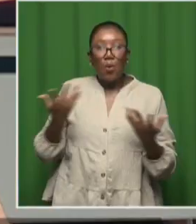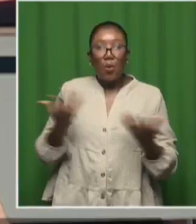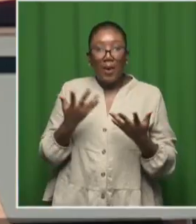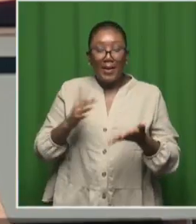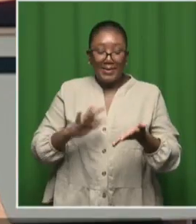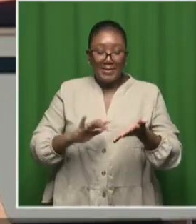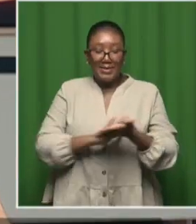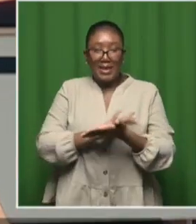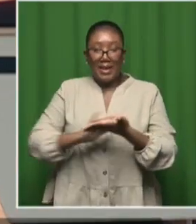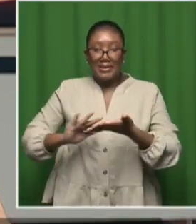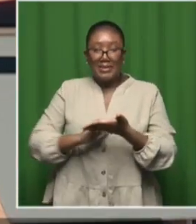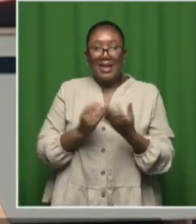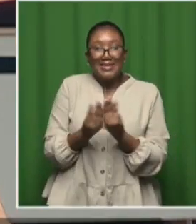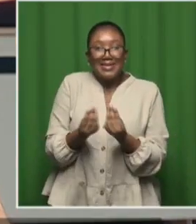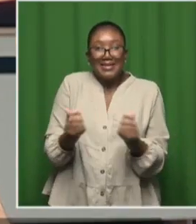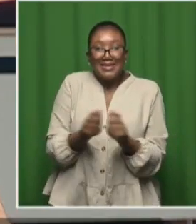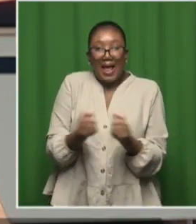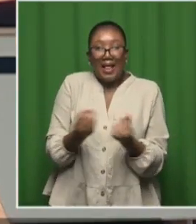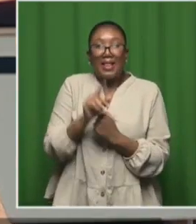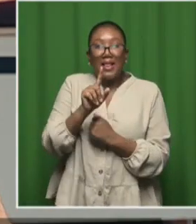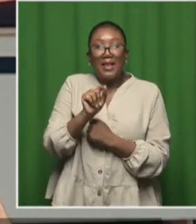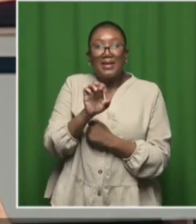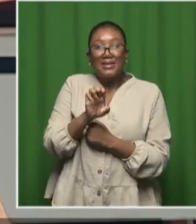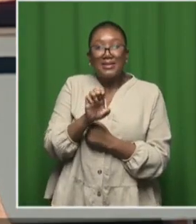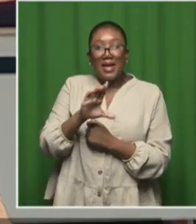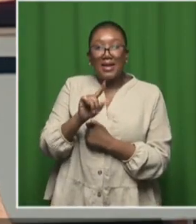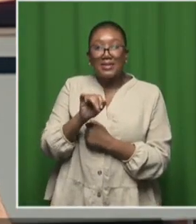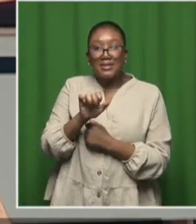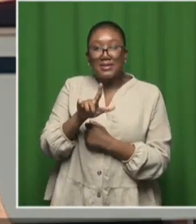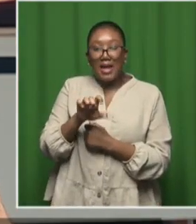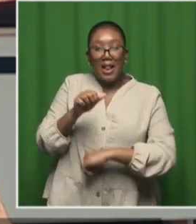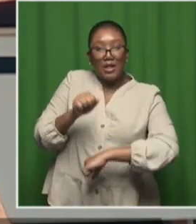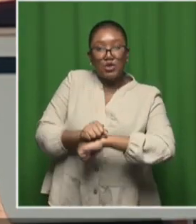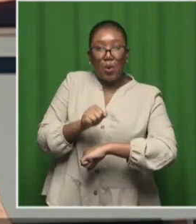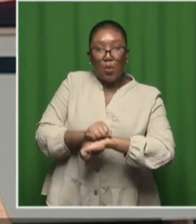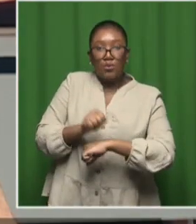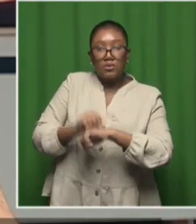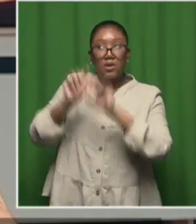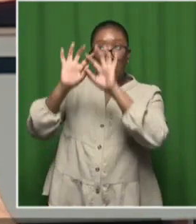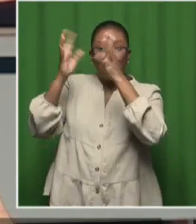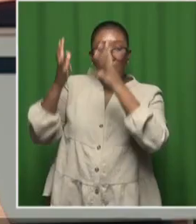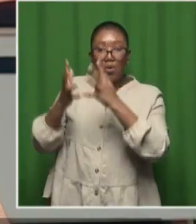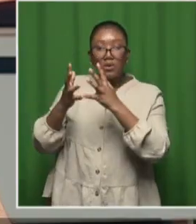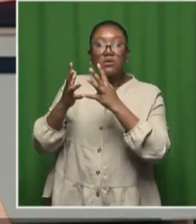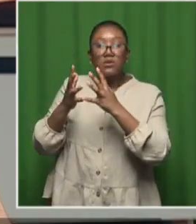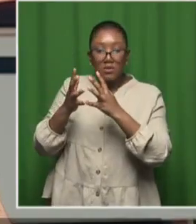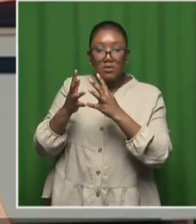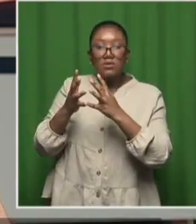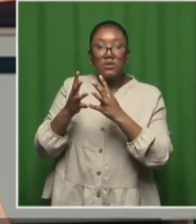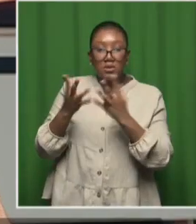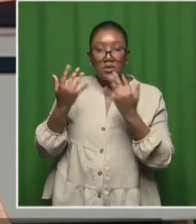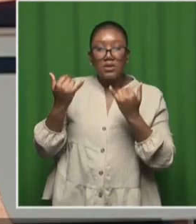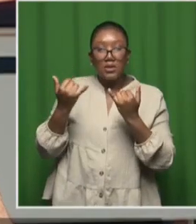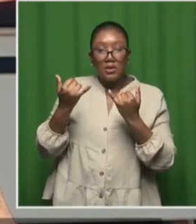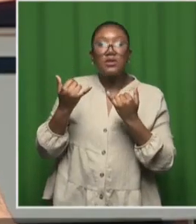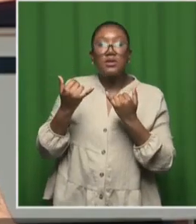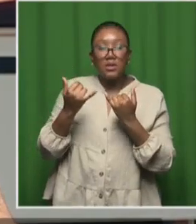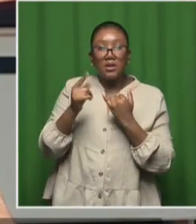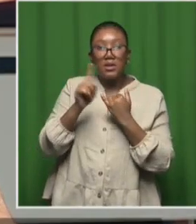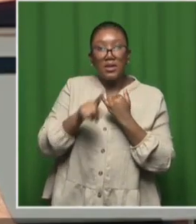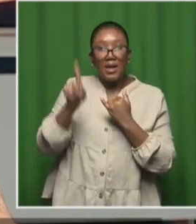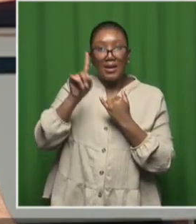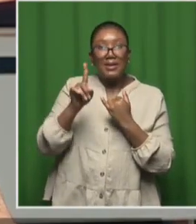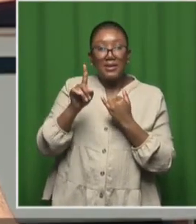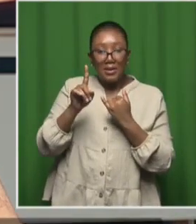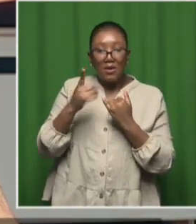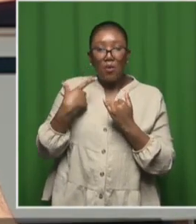level, are specifically the stone universes my stone universes that I call. Then there are